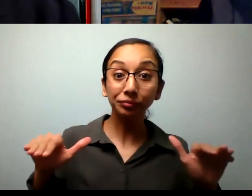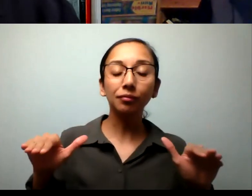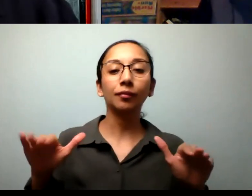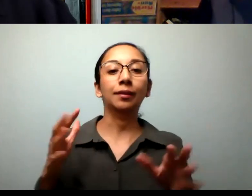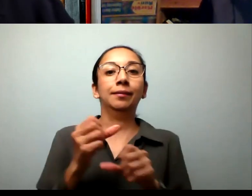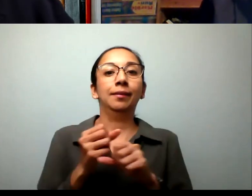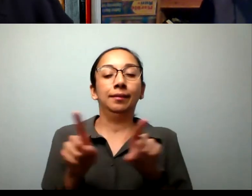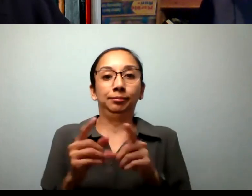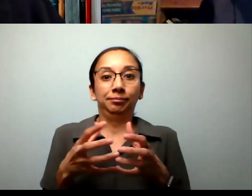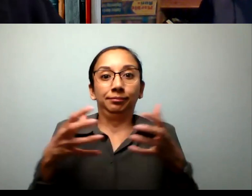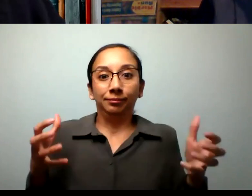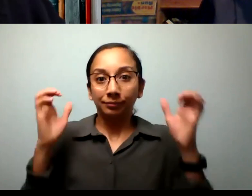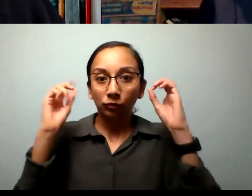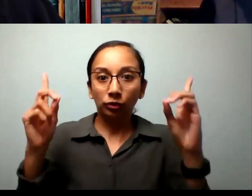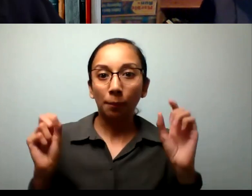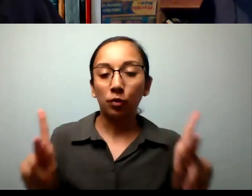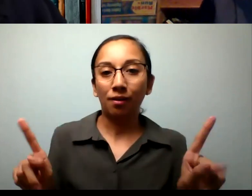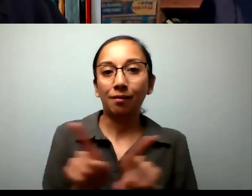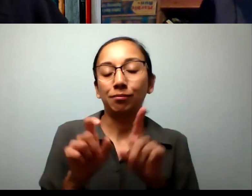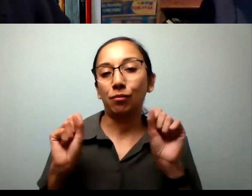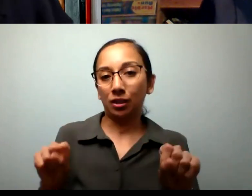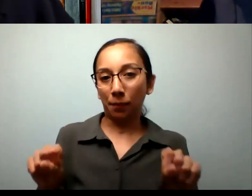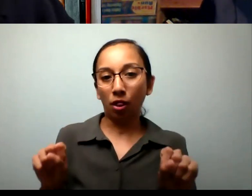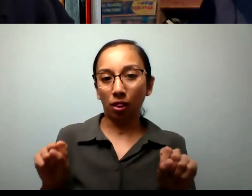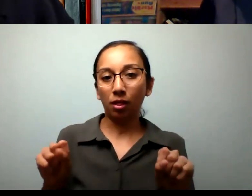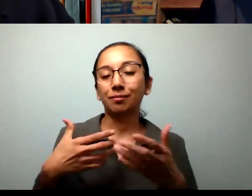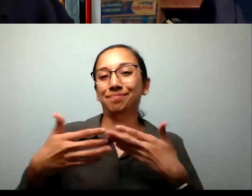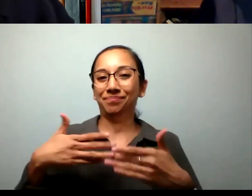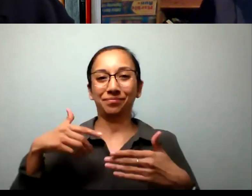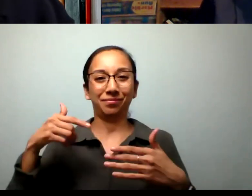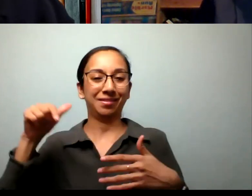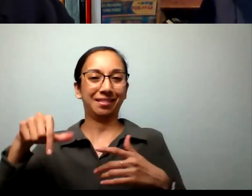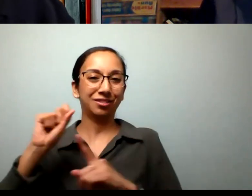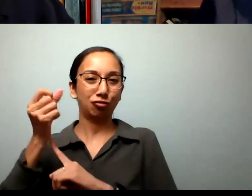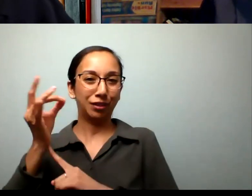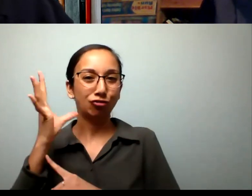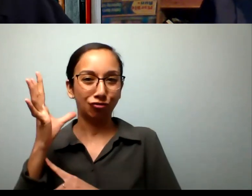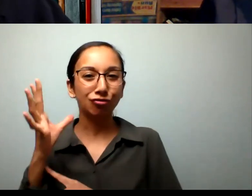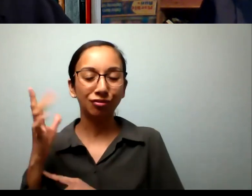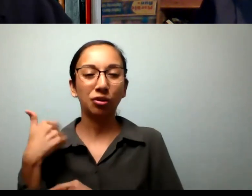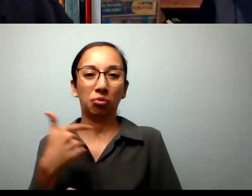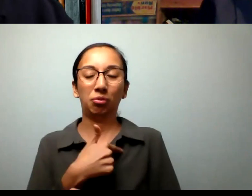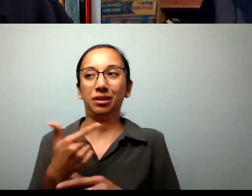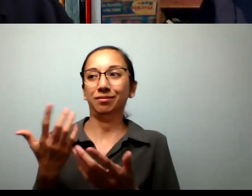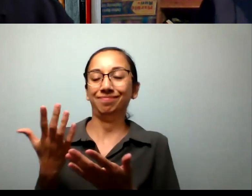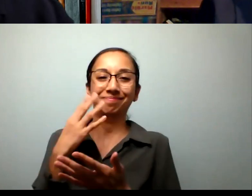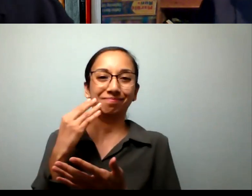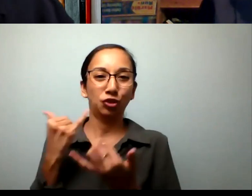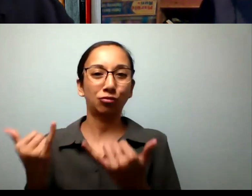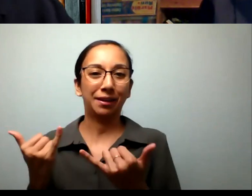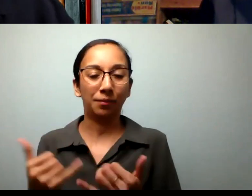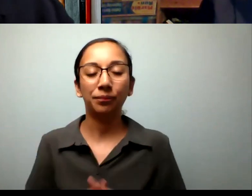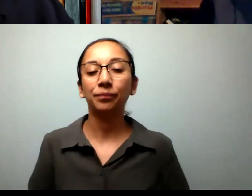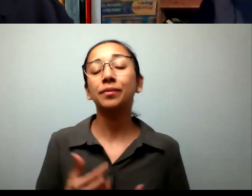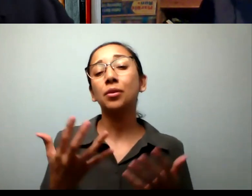much educational opportunity as they can, in spite of the terrible circumstances we all find ourselves in. And so I want